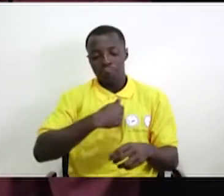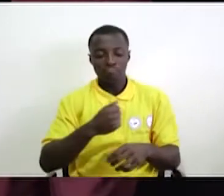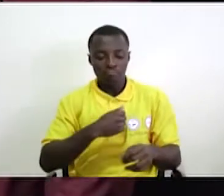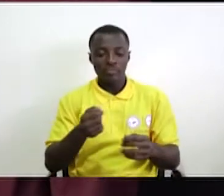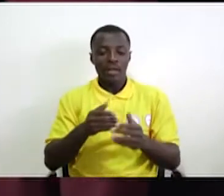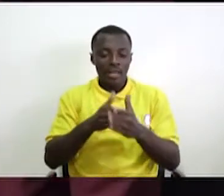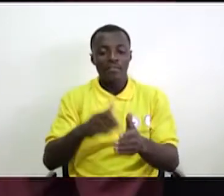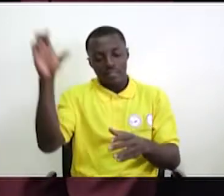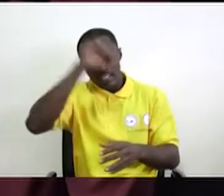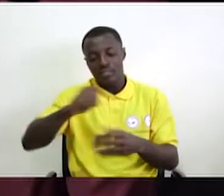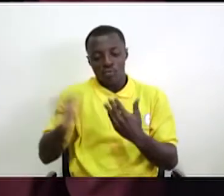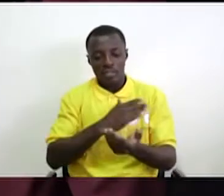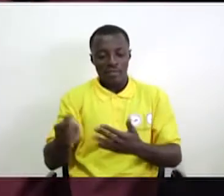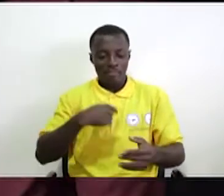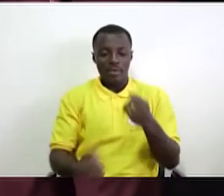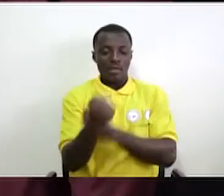changed.